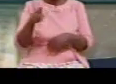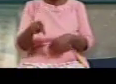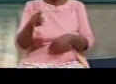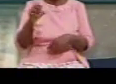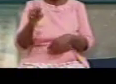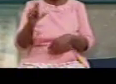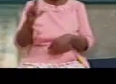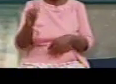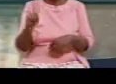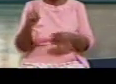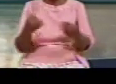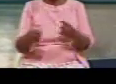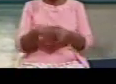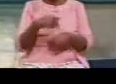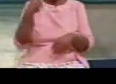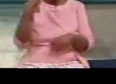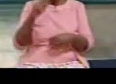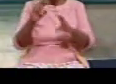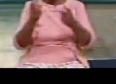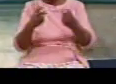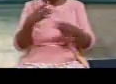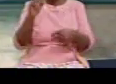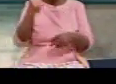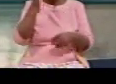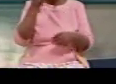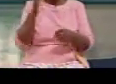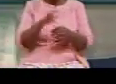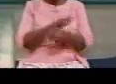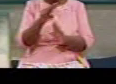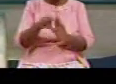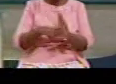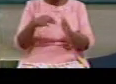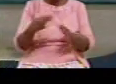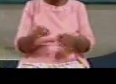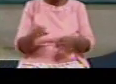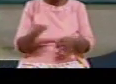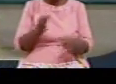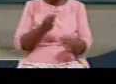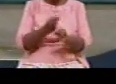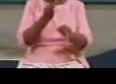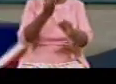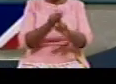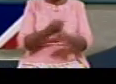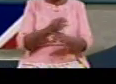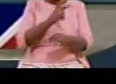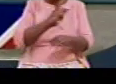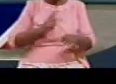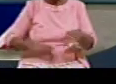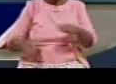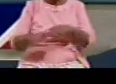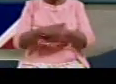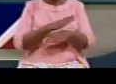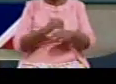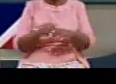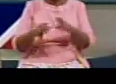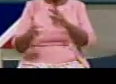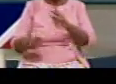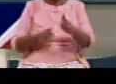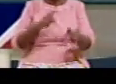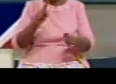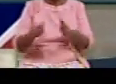the fruitfulness of faithful kingdom citizens. It talks about Zion.